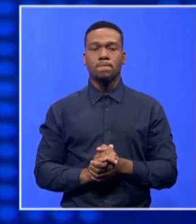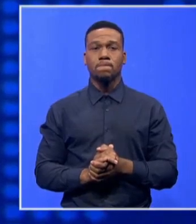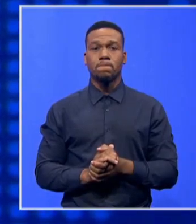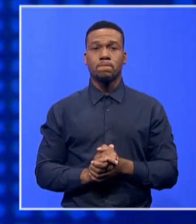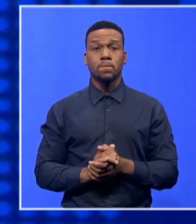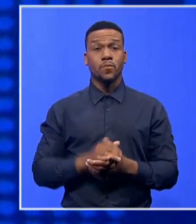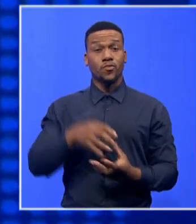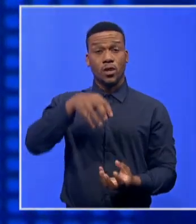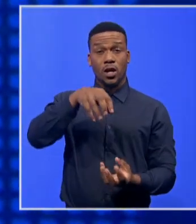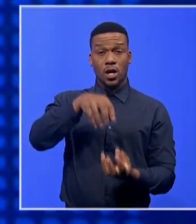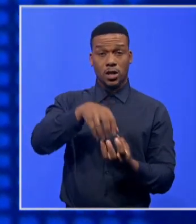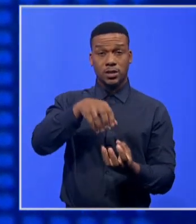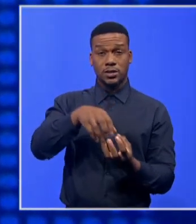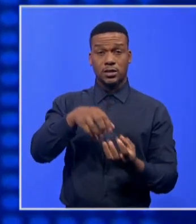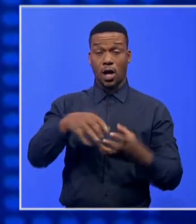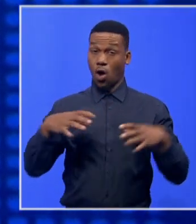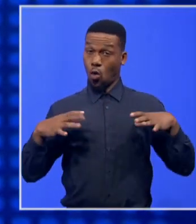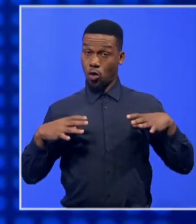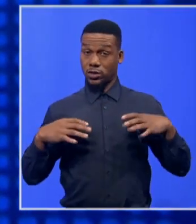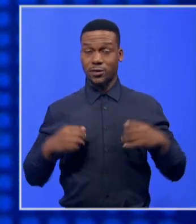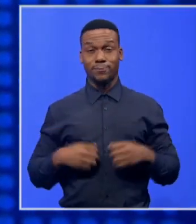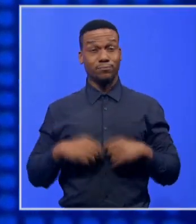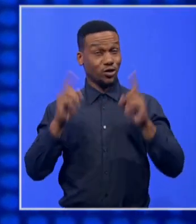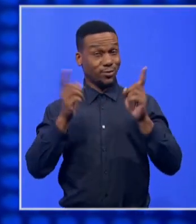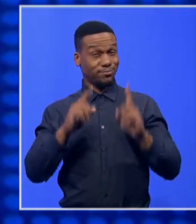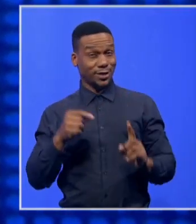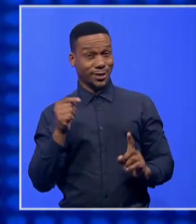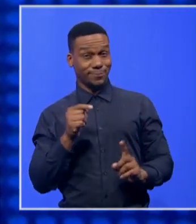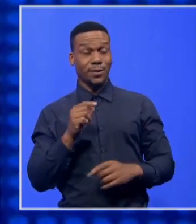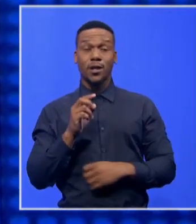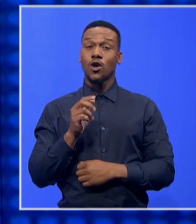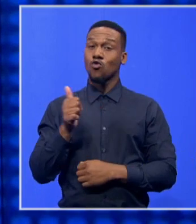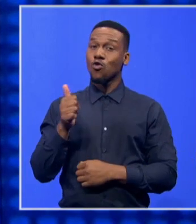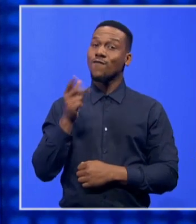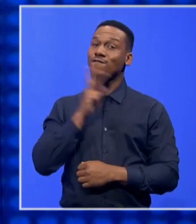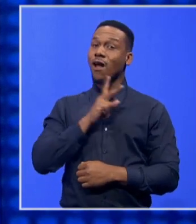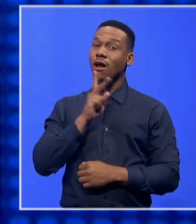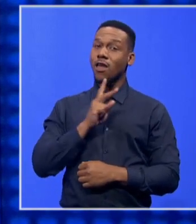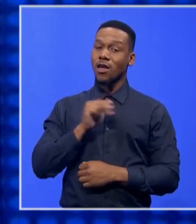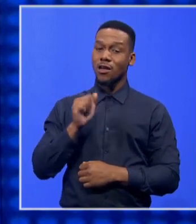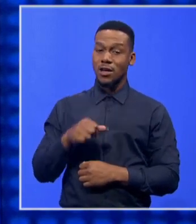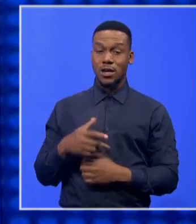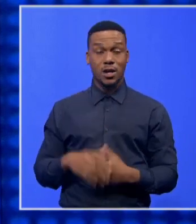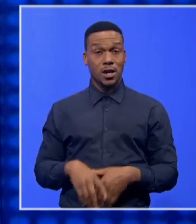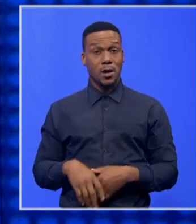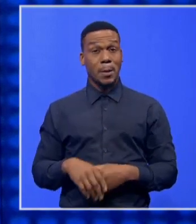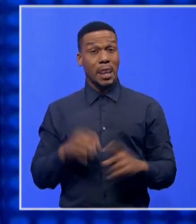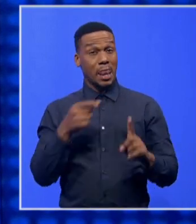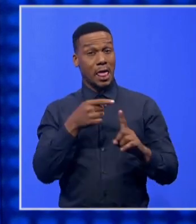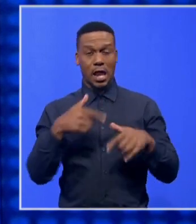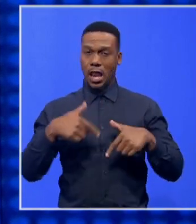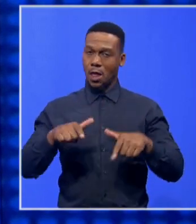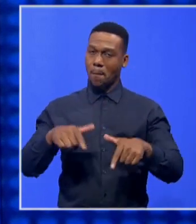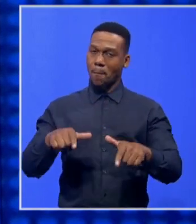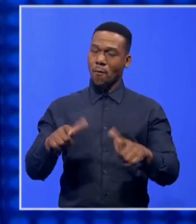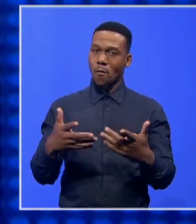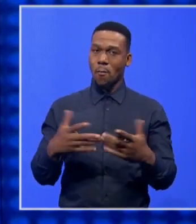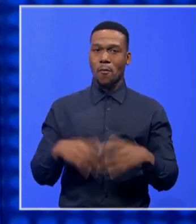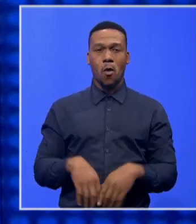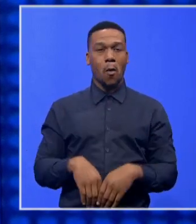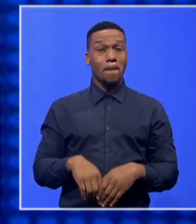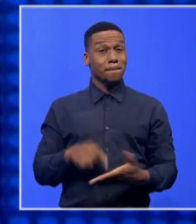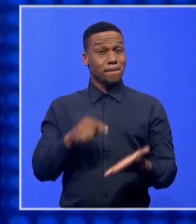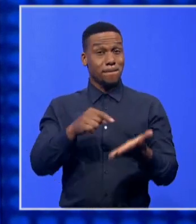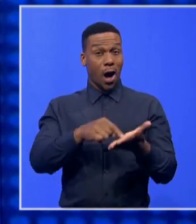Easter holidays, especially Good Friday, are marked differently. In Nkowankowa, in Limpopo, residents are marking the day